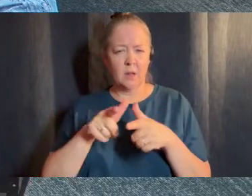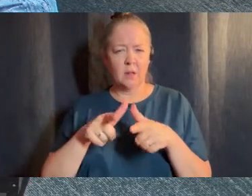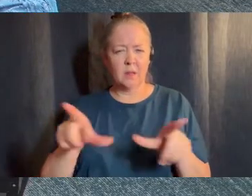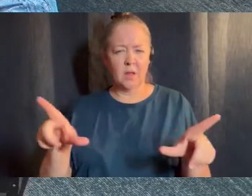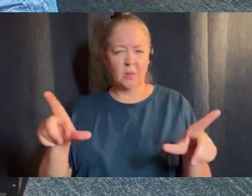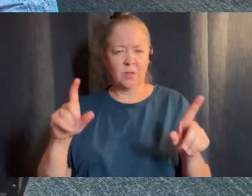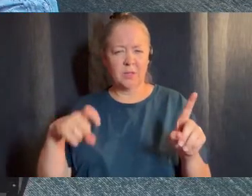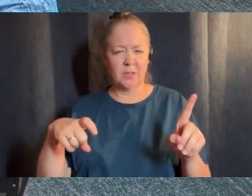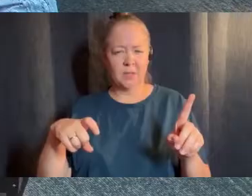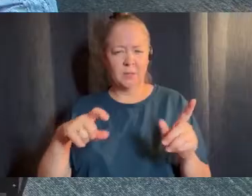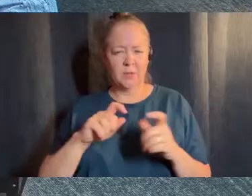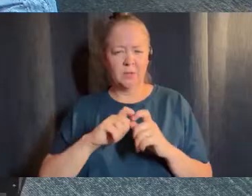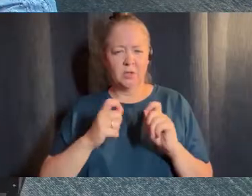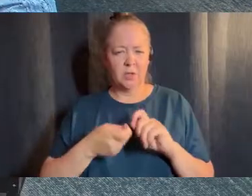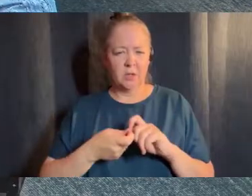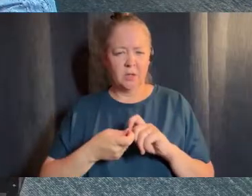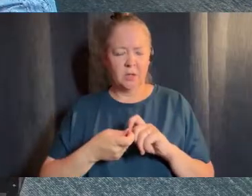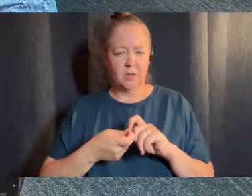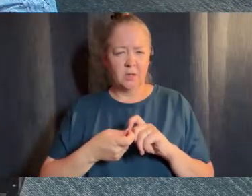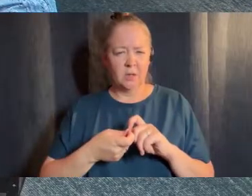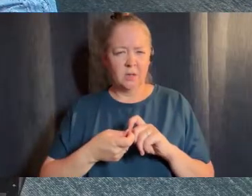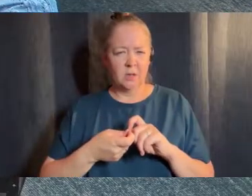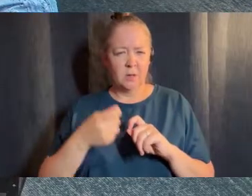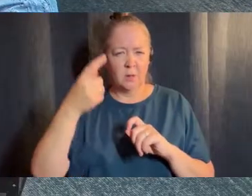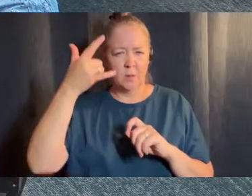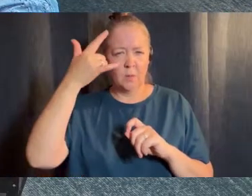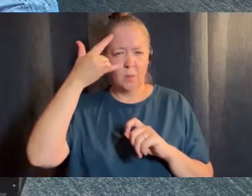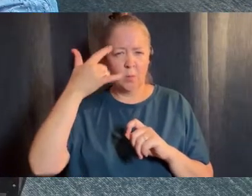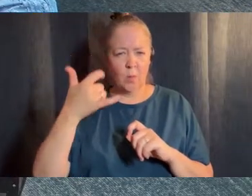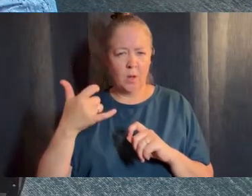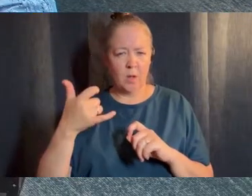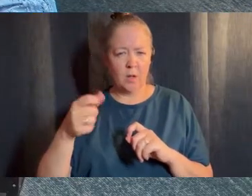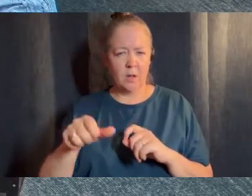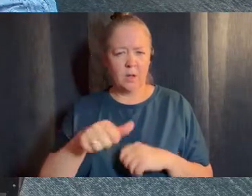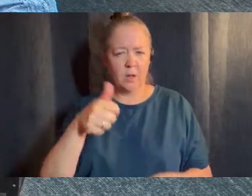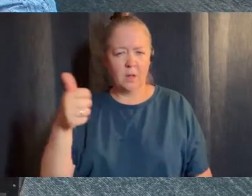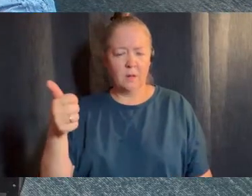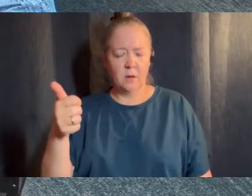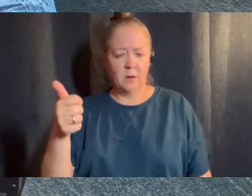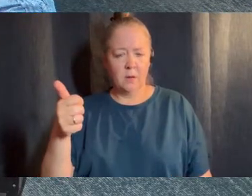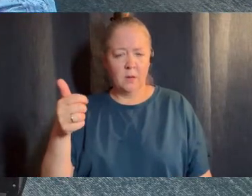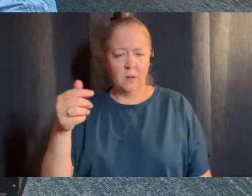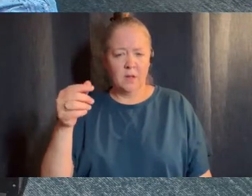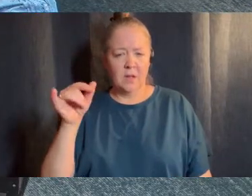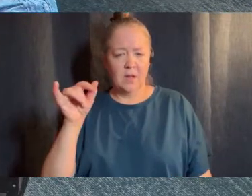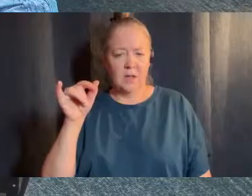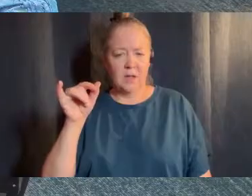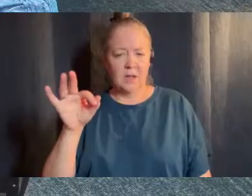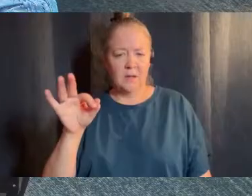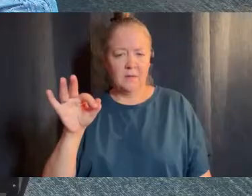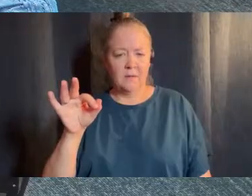or the other. But if we can't agree on what favorably considered means, then it should not be there.